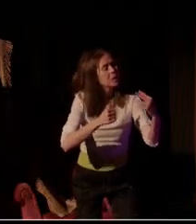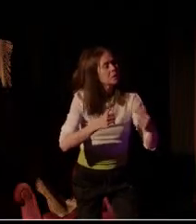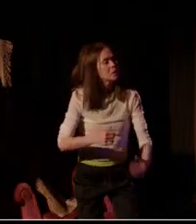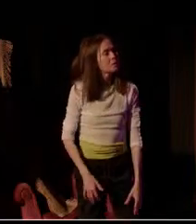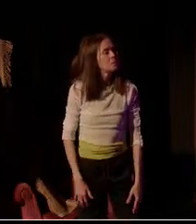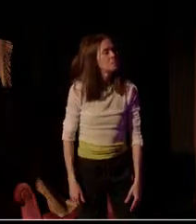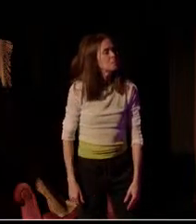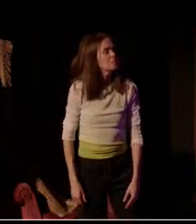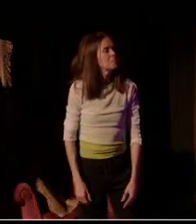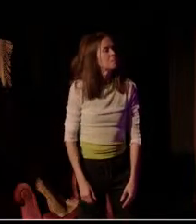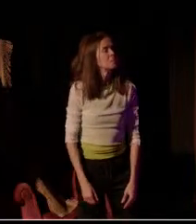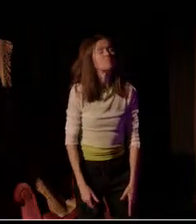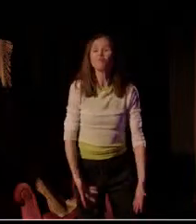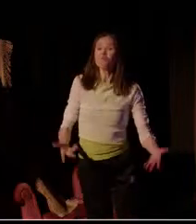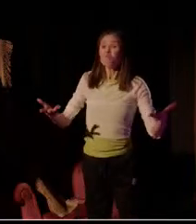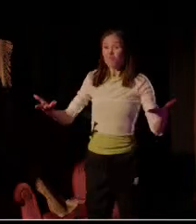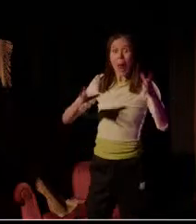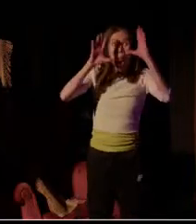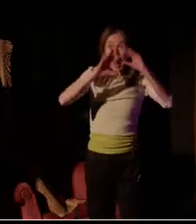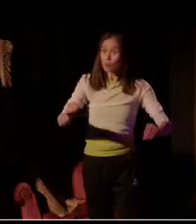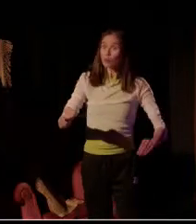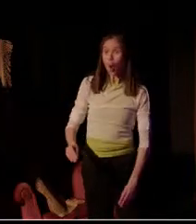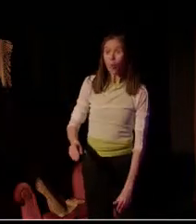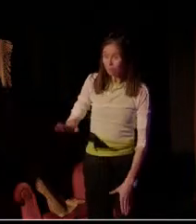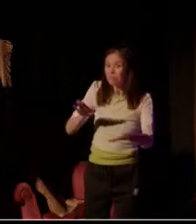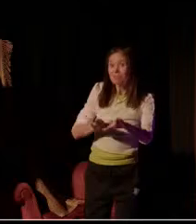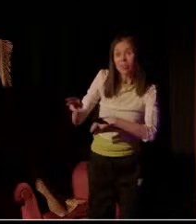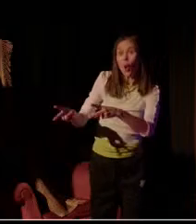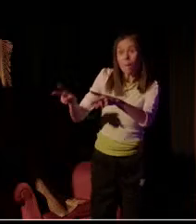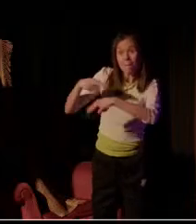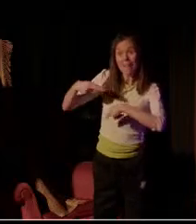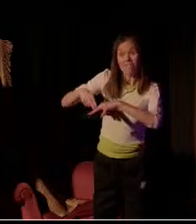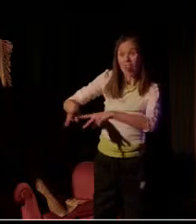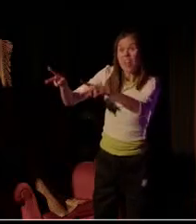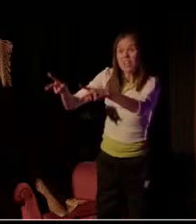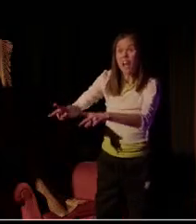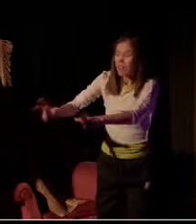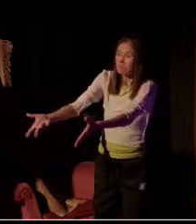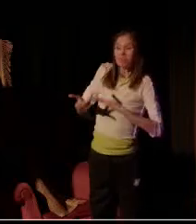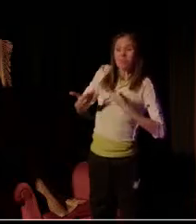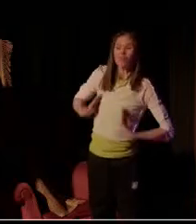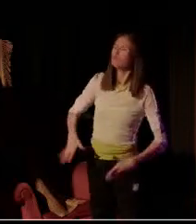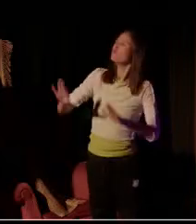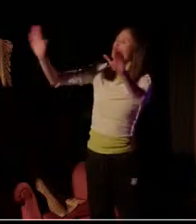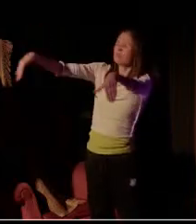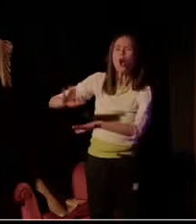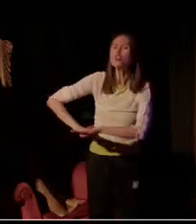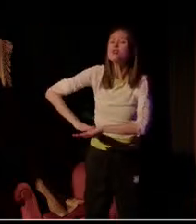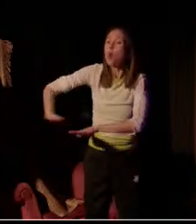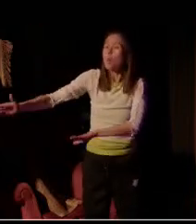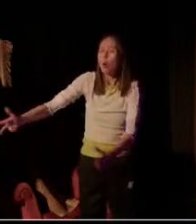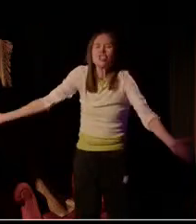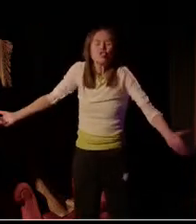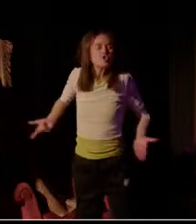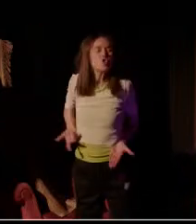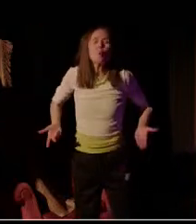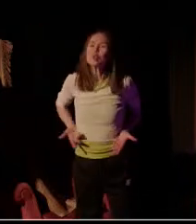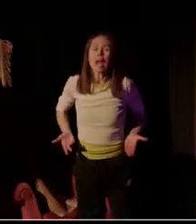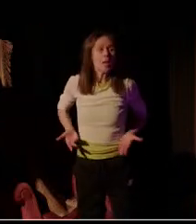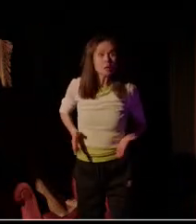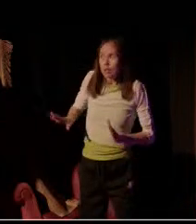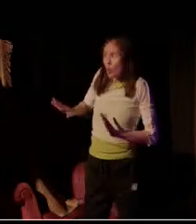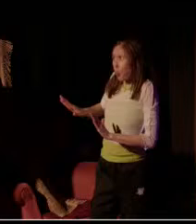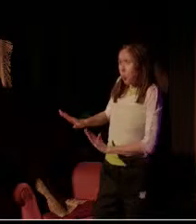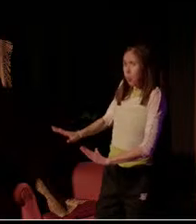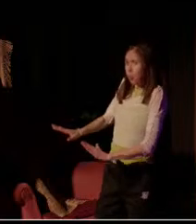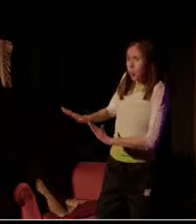From my inheritance, wake me, father, I am heir to my affection. Be advised! I am, and by my passion,